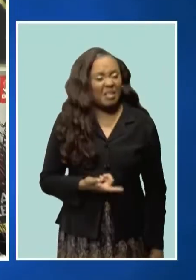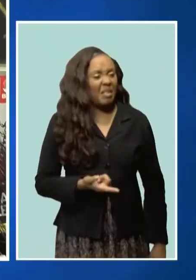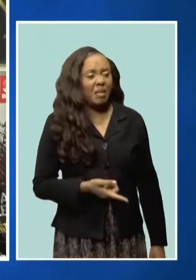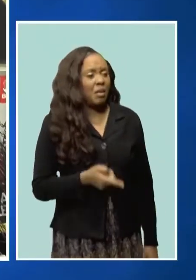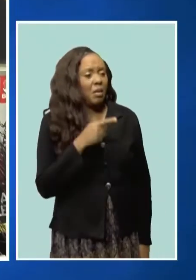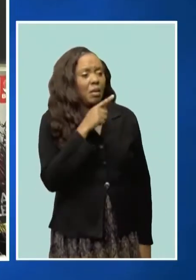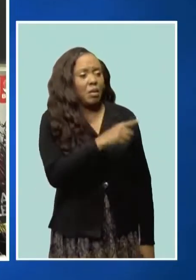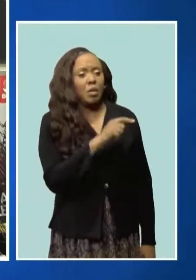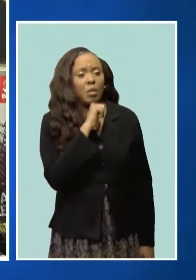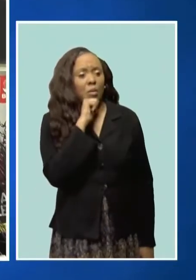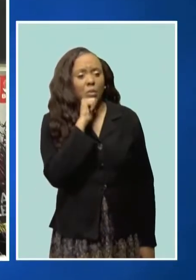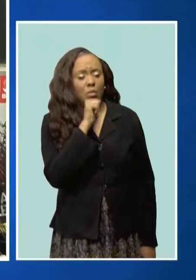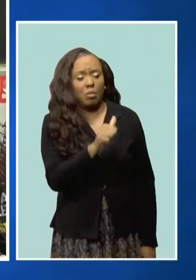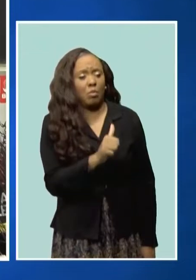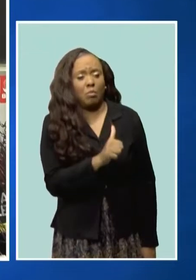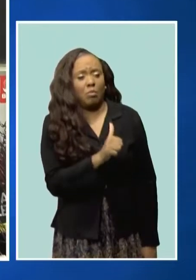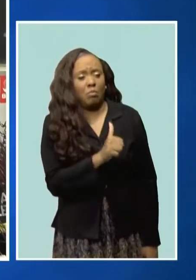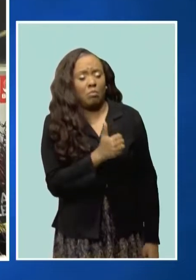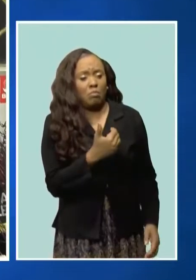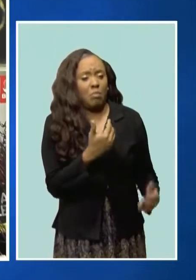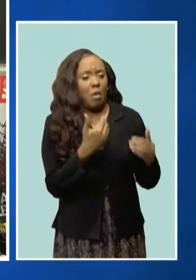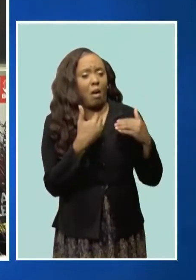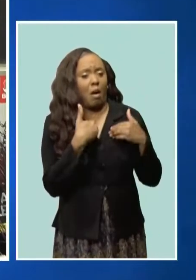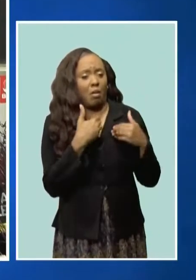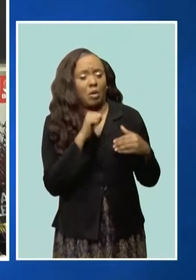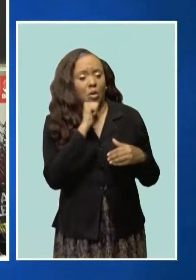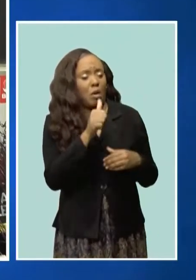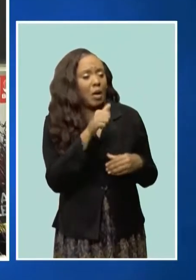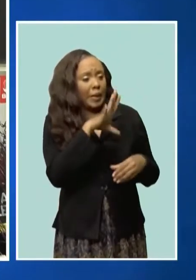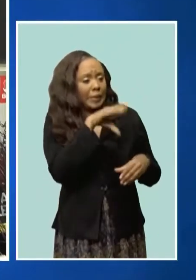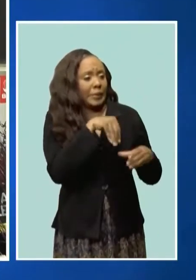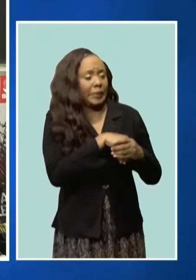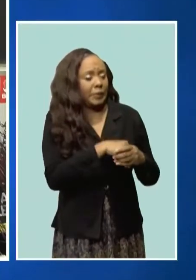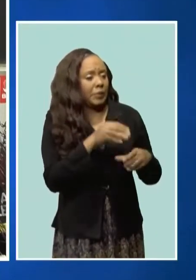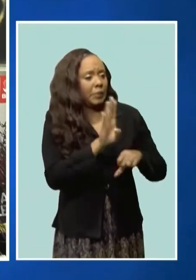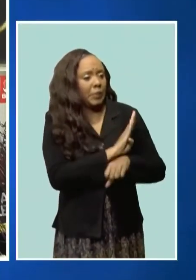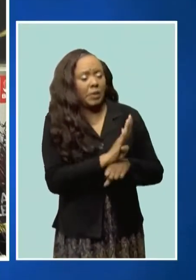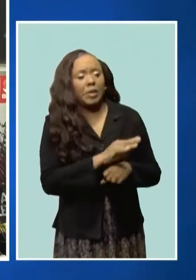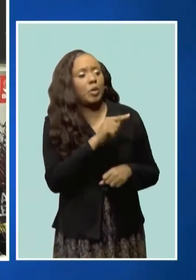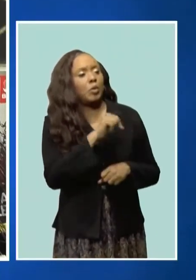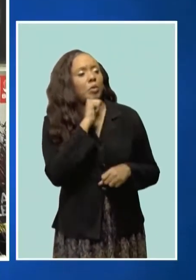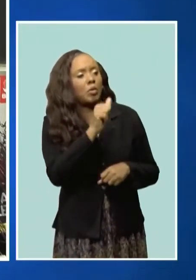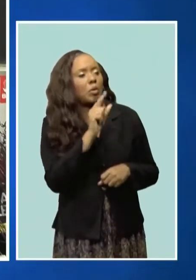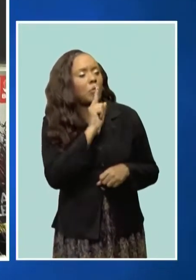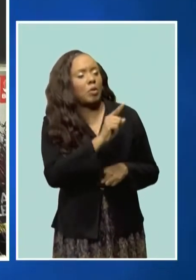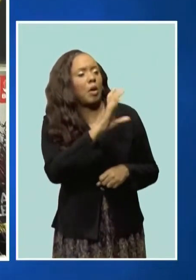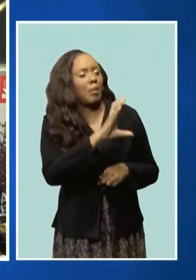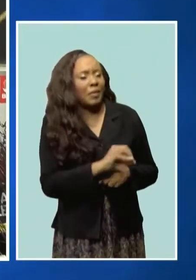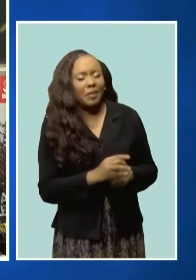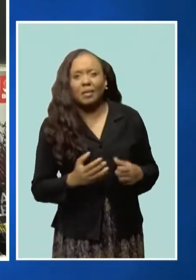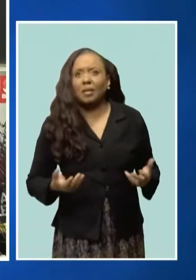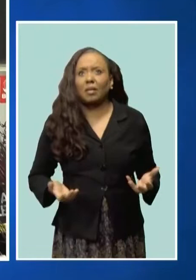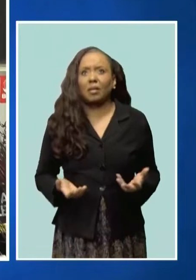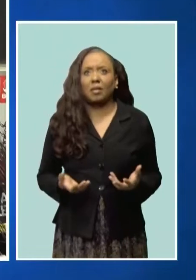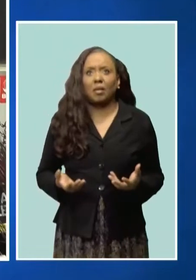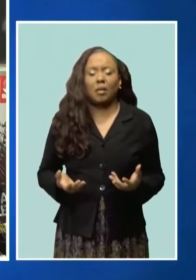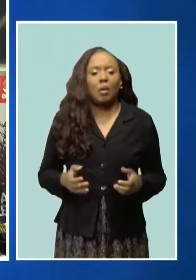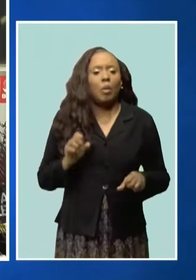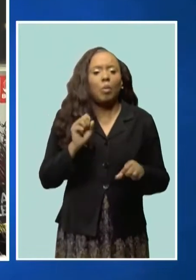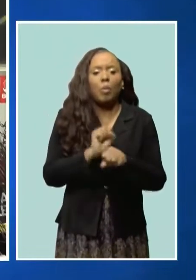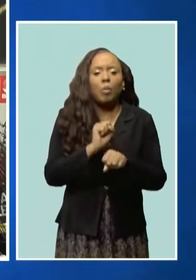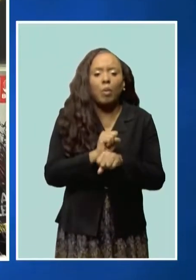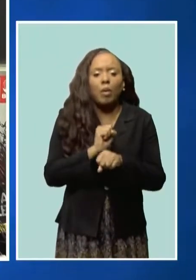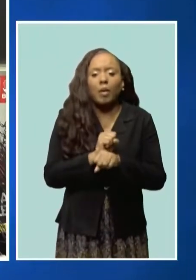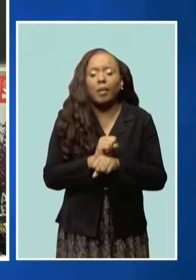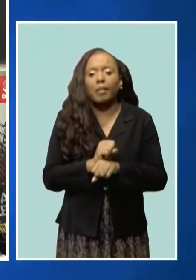I don't know what it will take for us to understand that work looks different